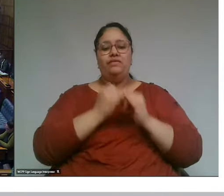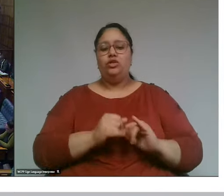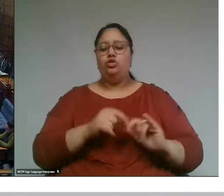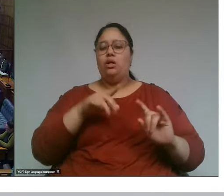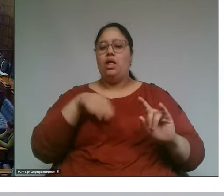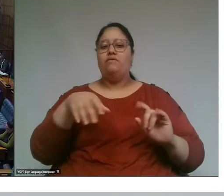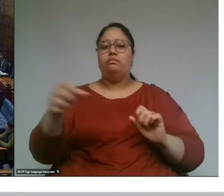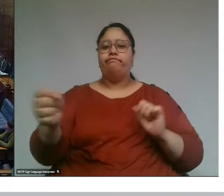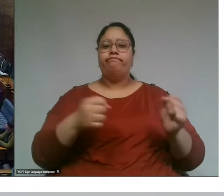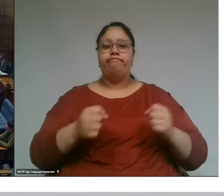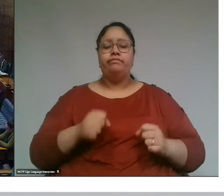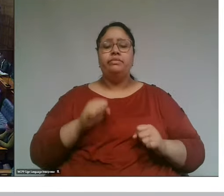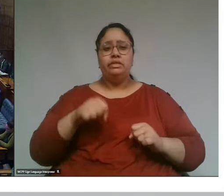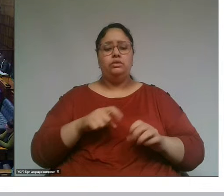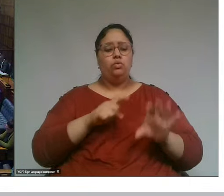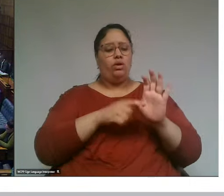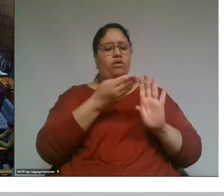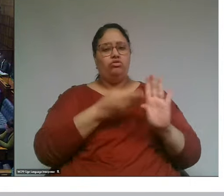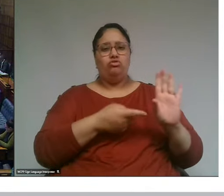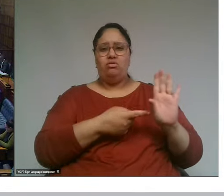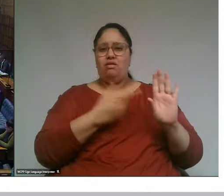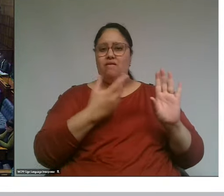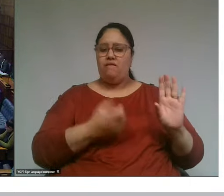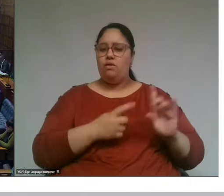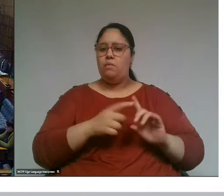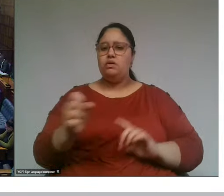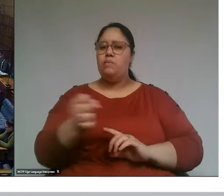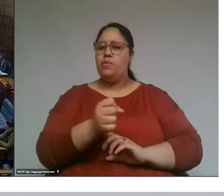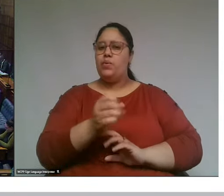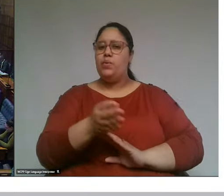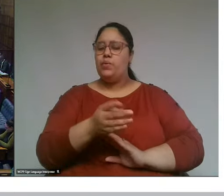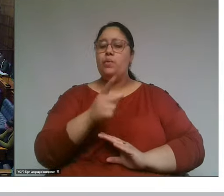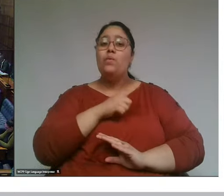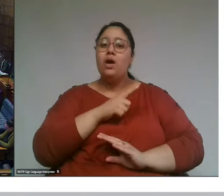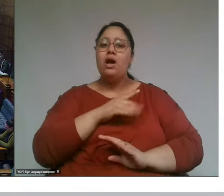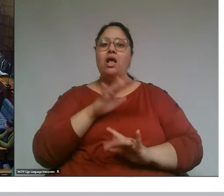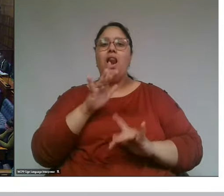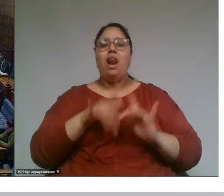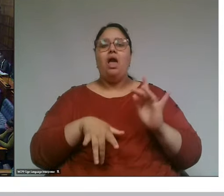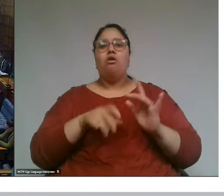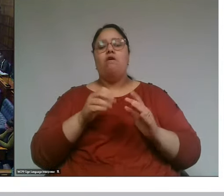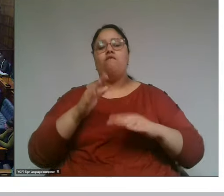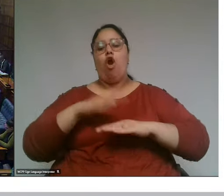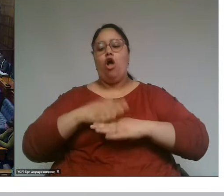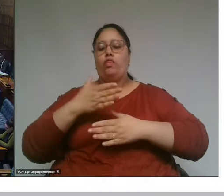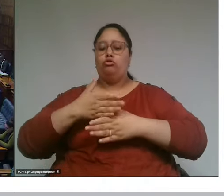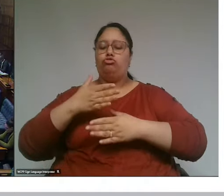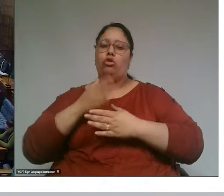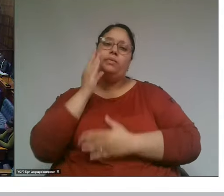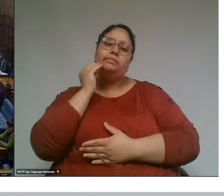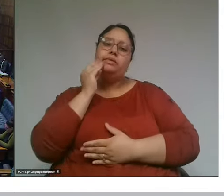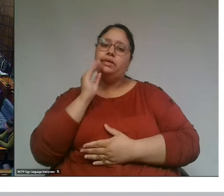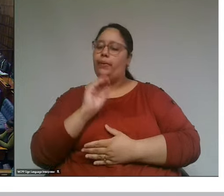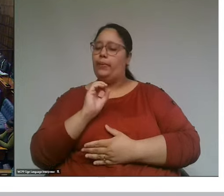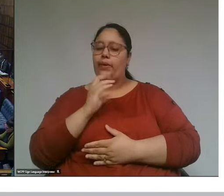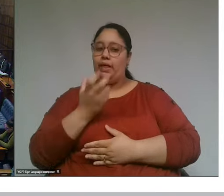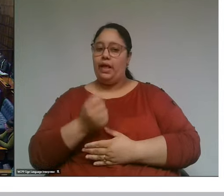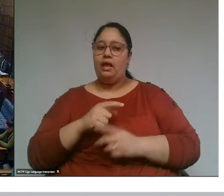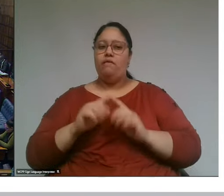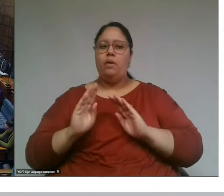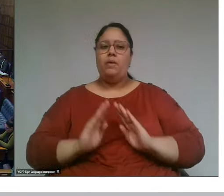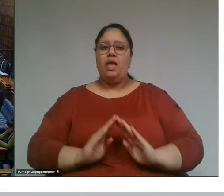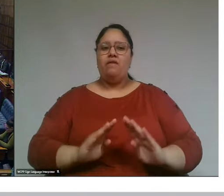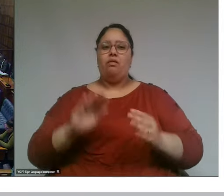employed even if they have a qualification may include there's a lack of on the job experience there's a behavioral